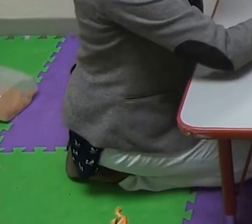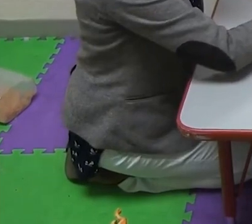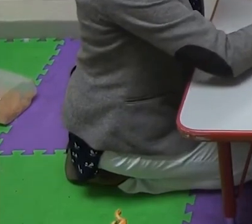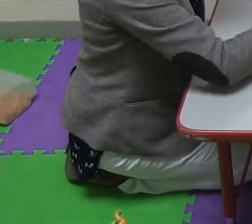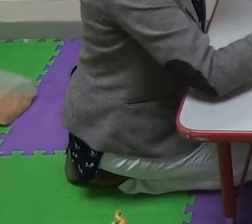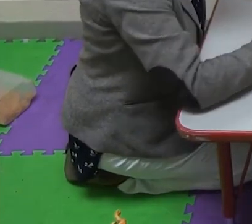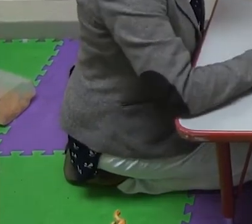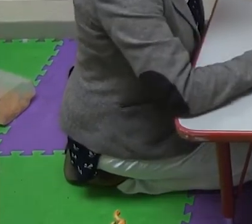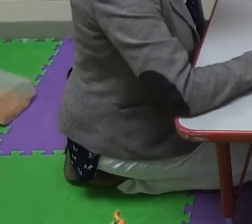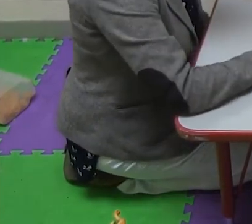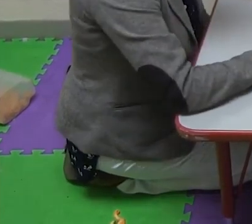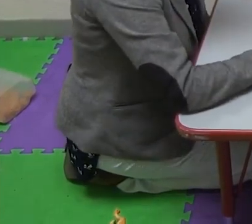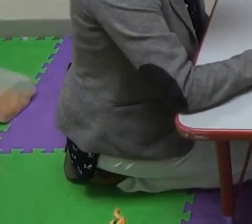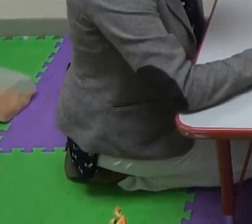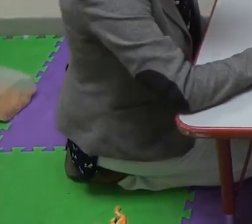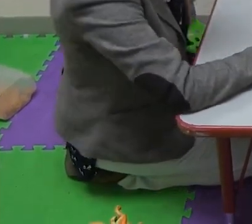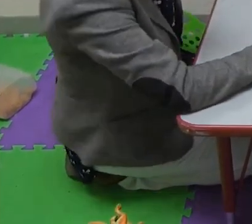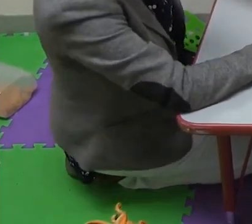Choose one.